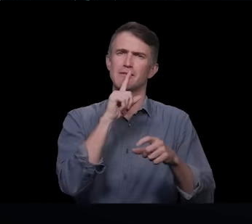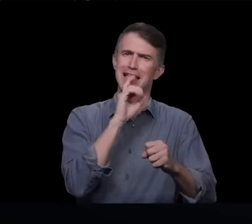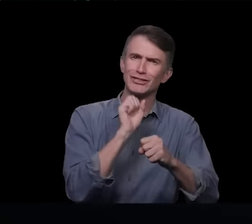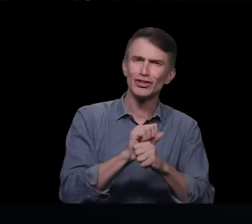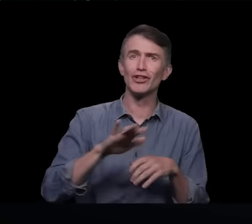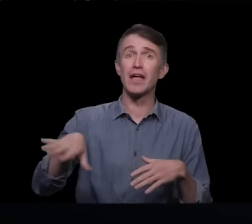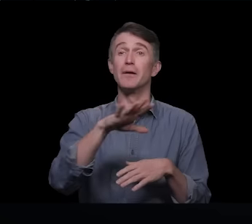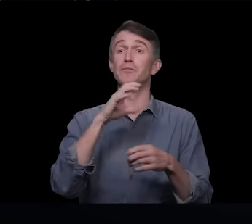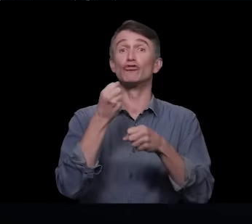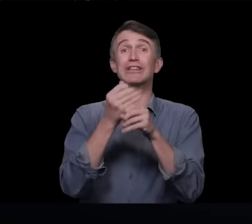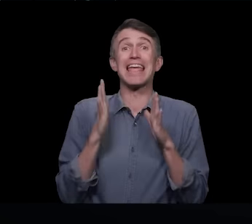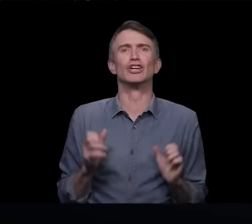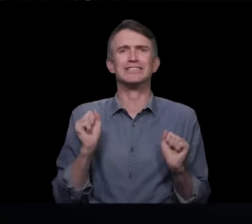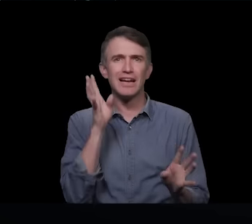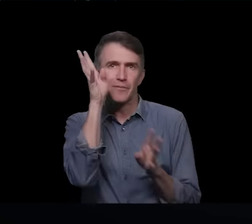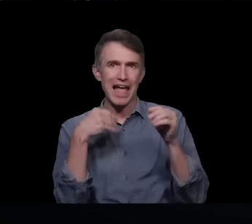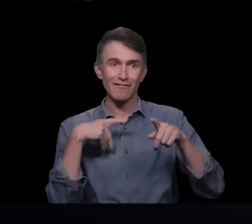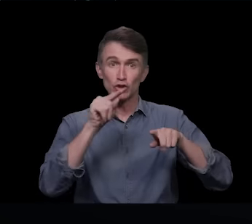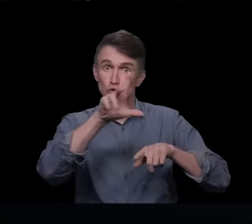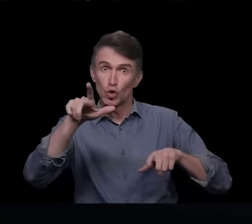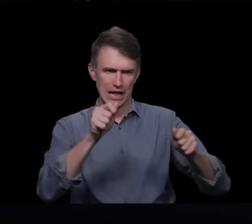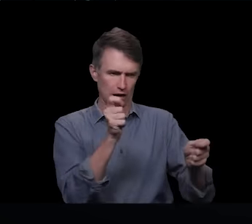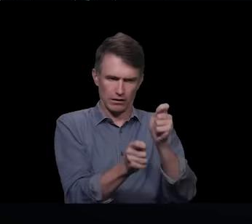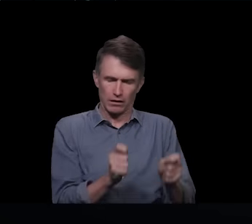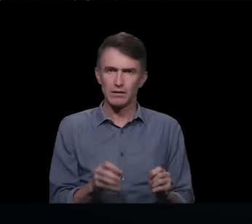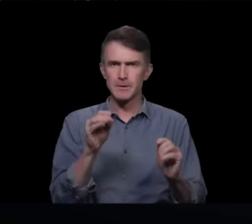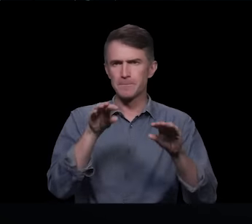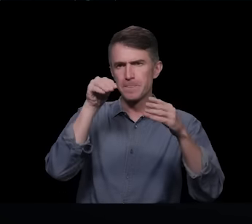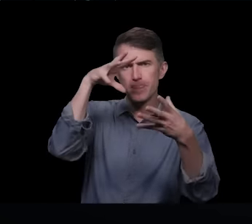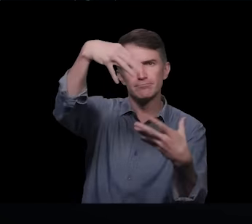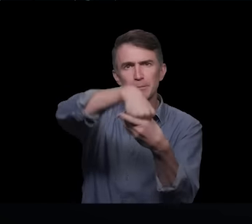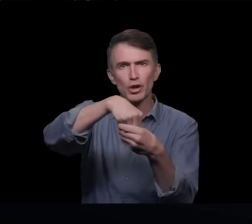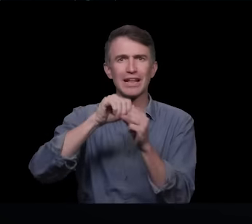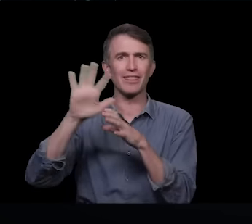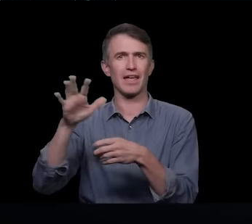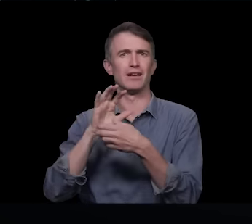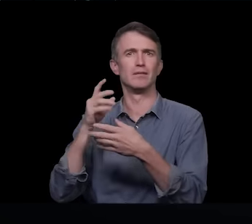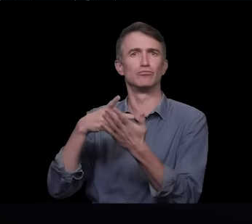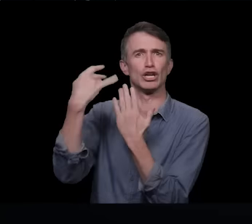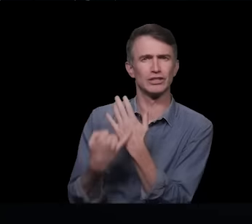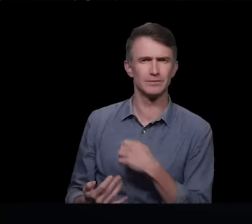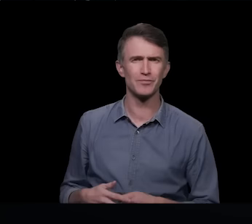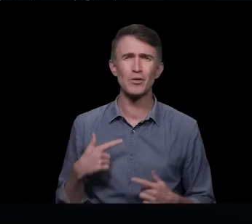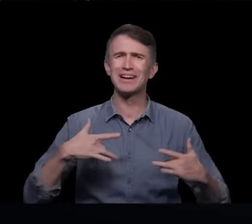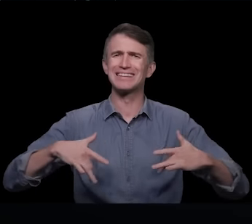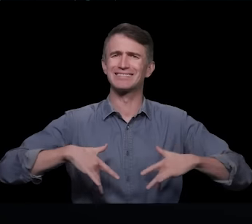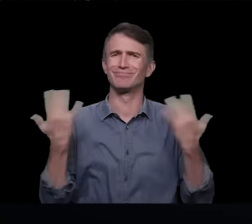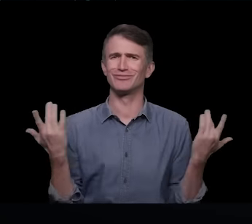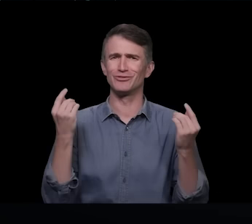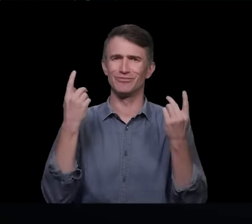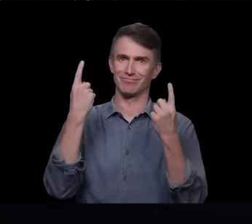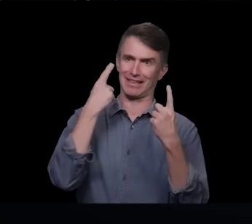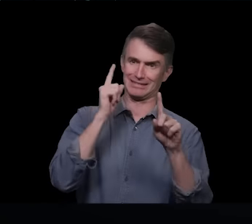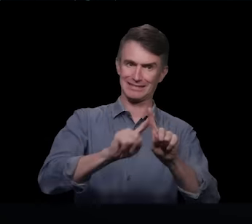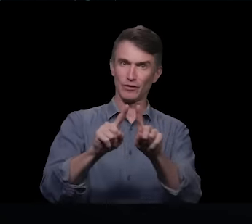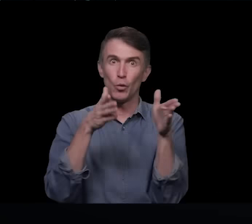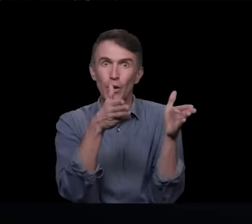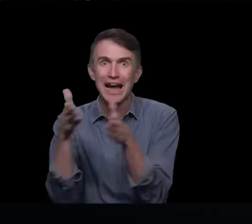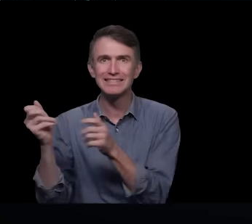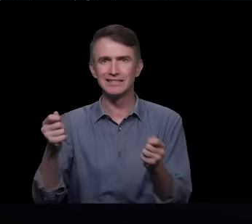offering to ensure creators have access to the tools they need to make accessible and engaging content. We're excited to hear the amazing ways